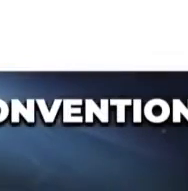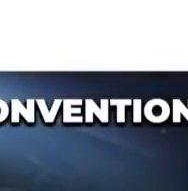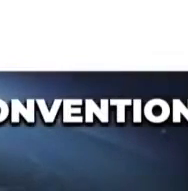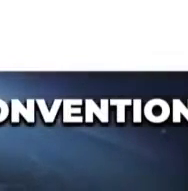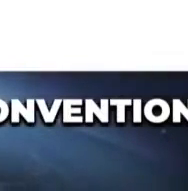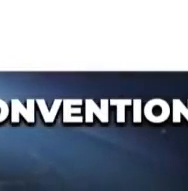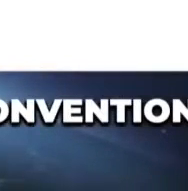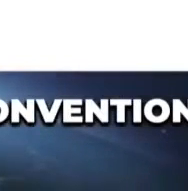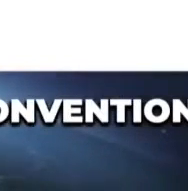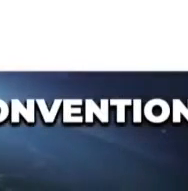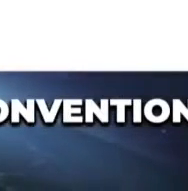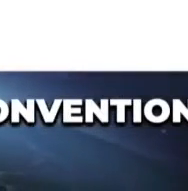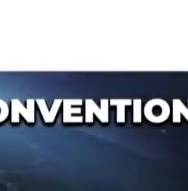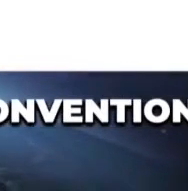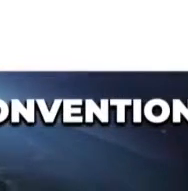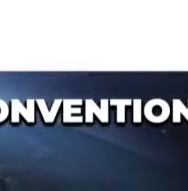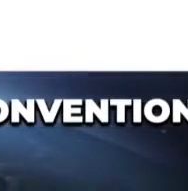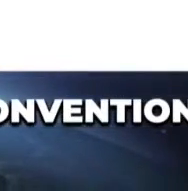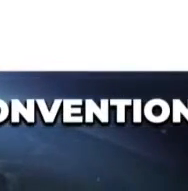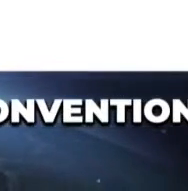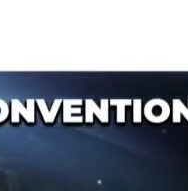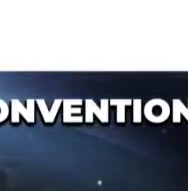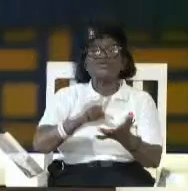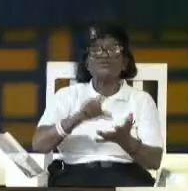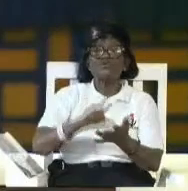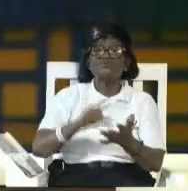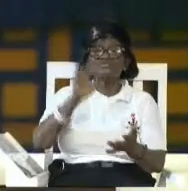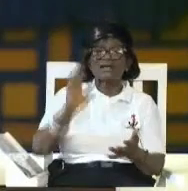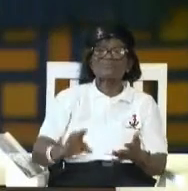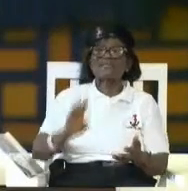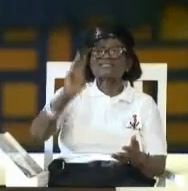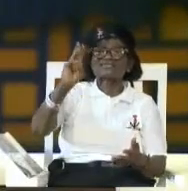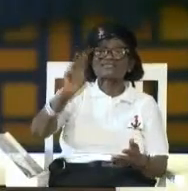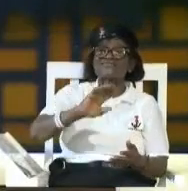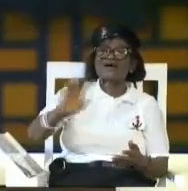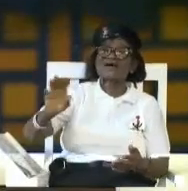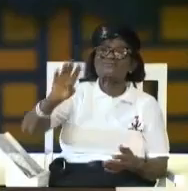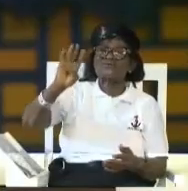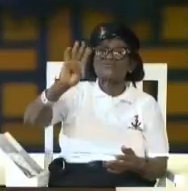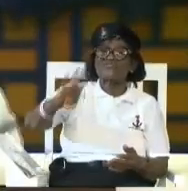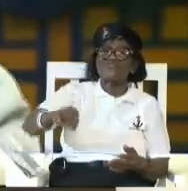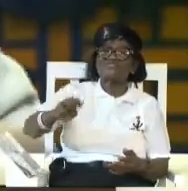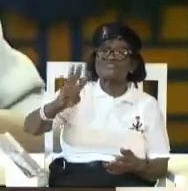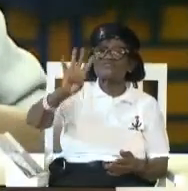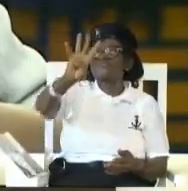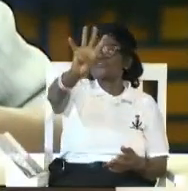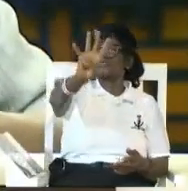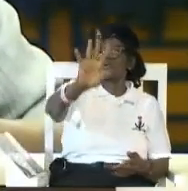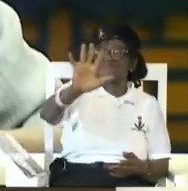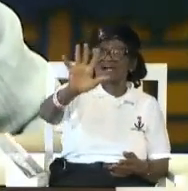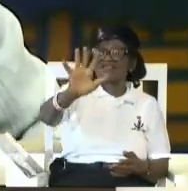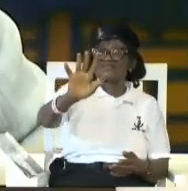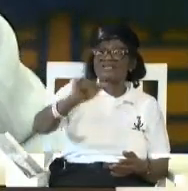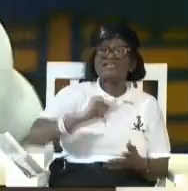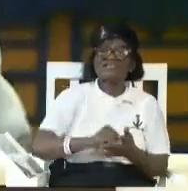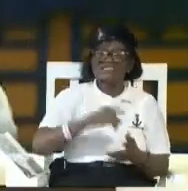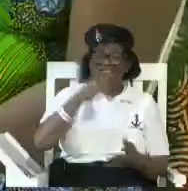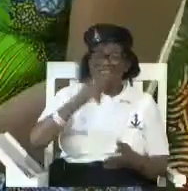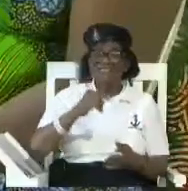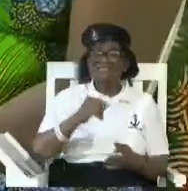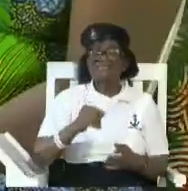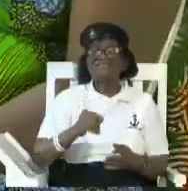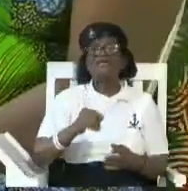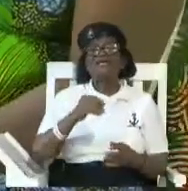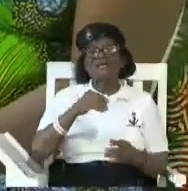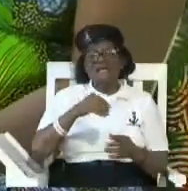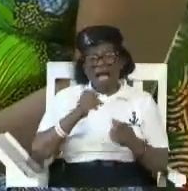The Bible says in Luke chapter 6 verse 45, he said, it is out of the abundance of this